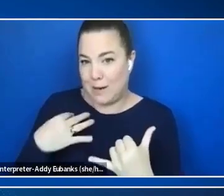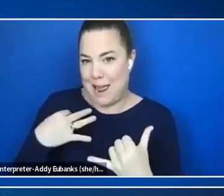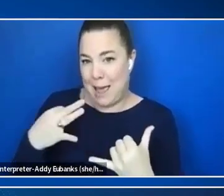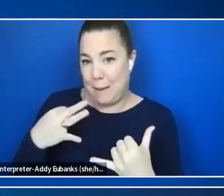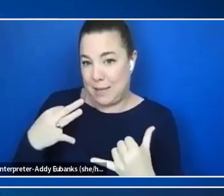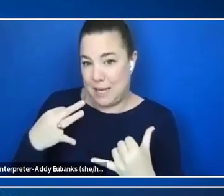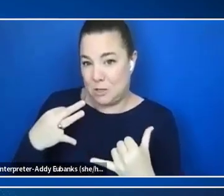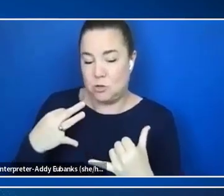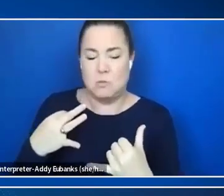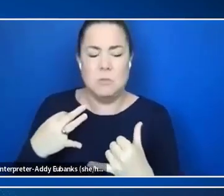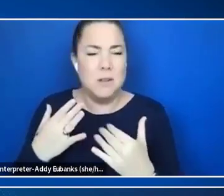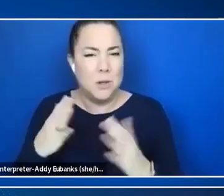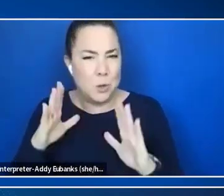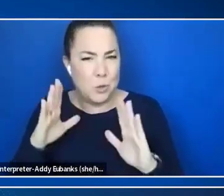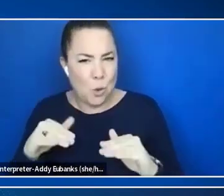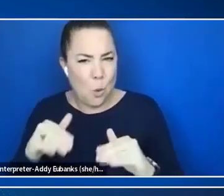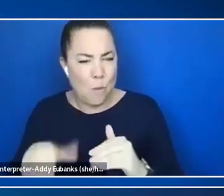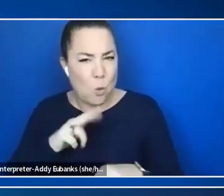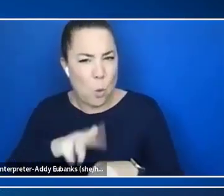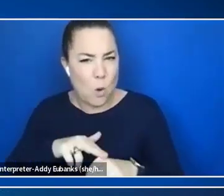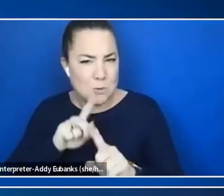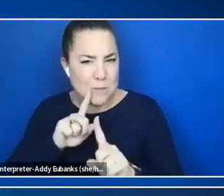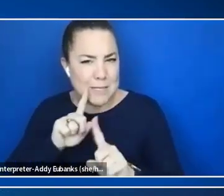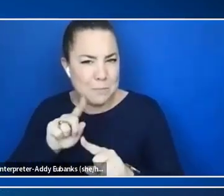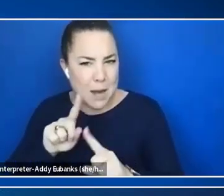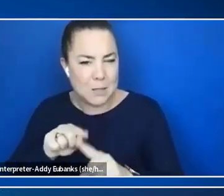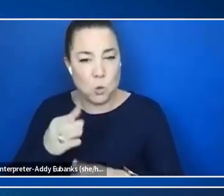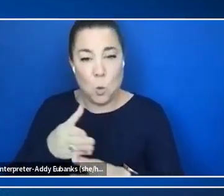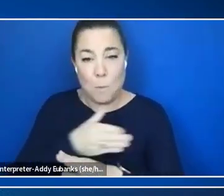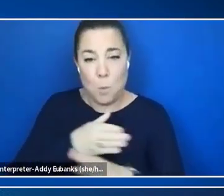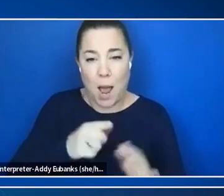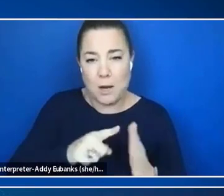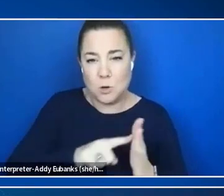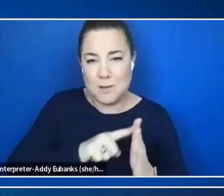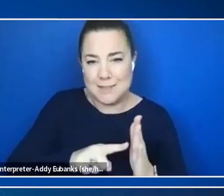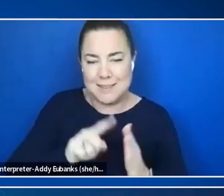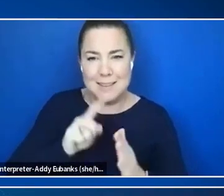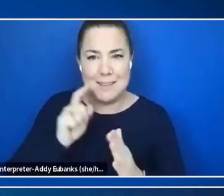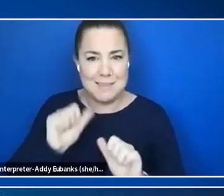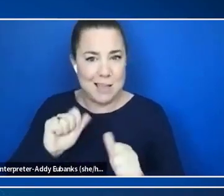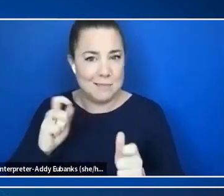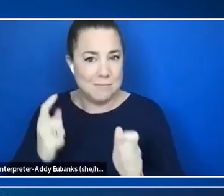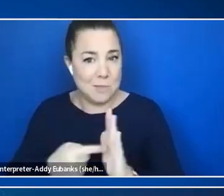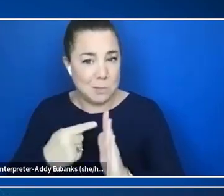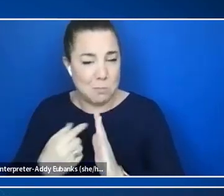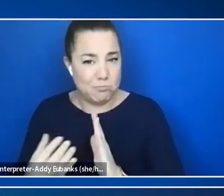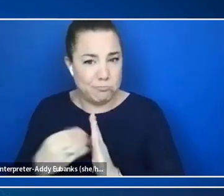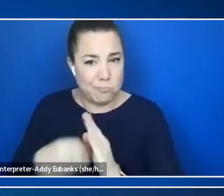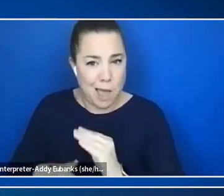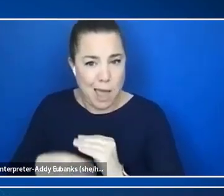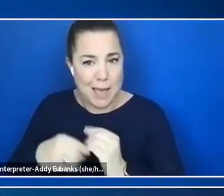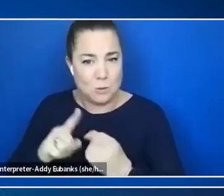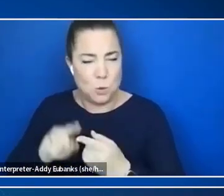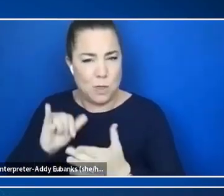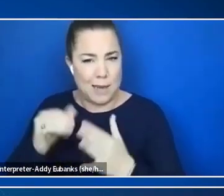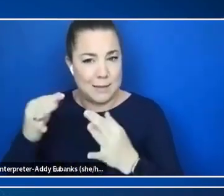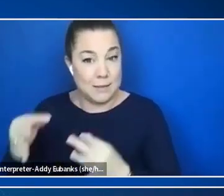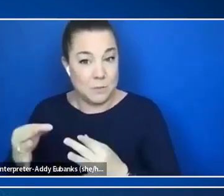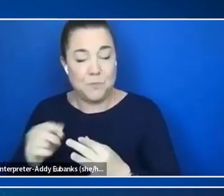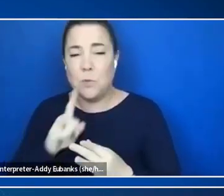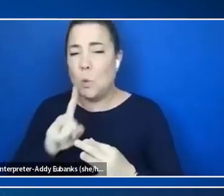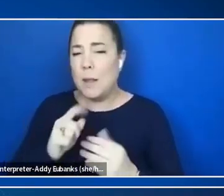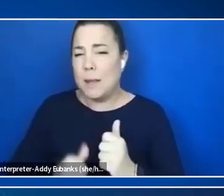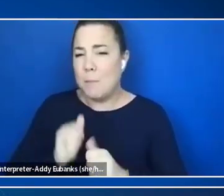although, responsiveness to prior critique can sometimes be factored in. The real emphasis